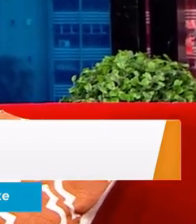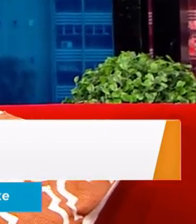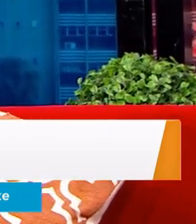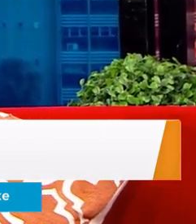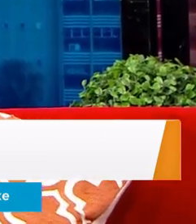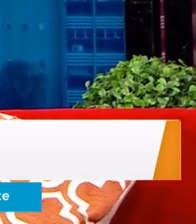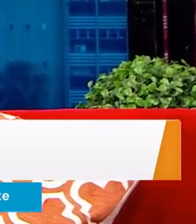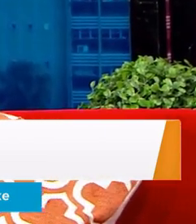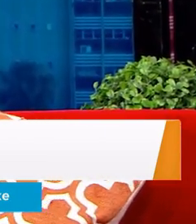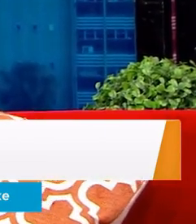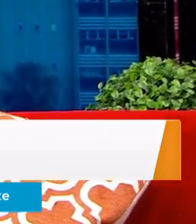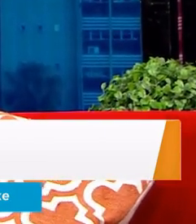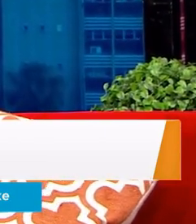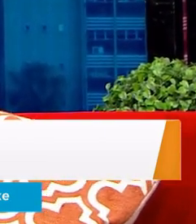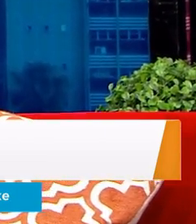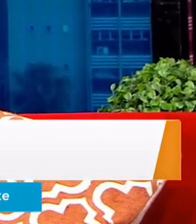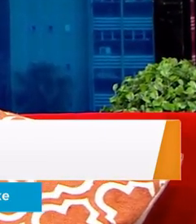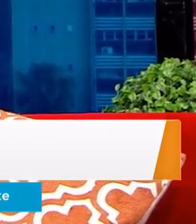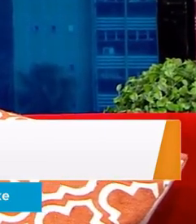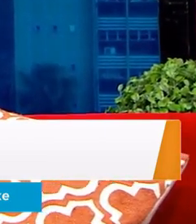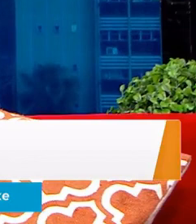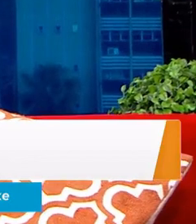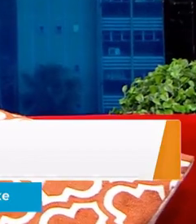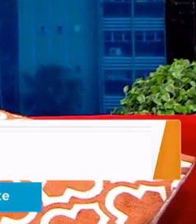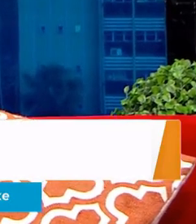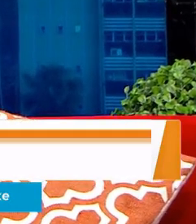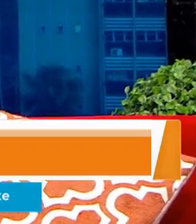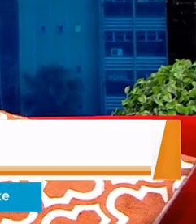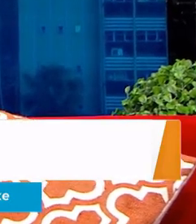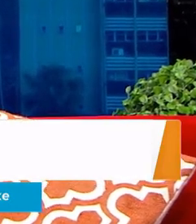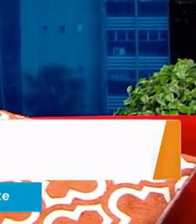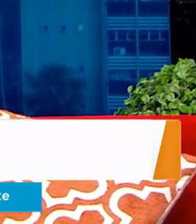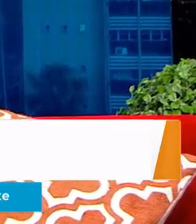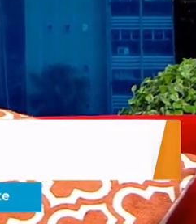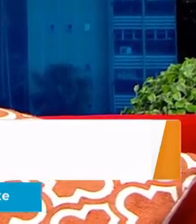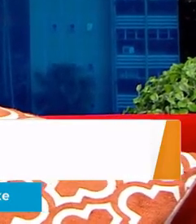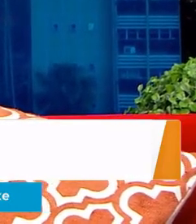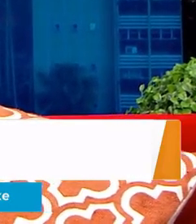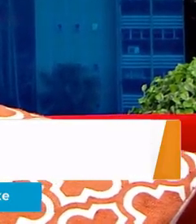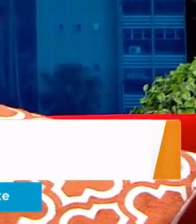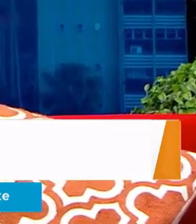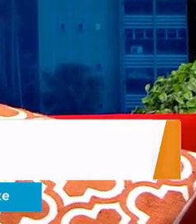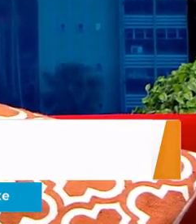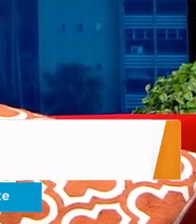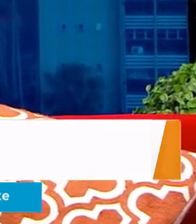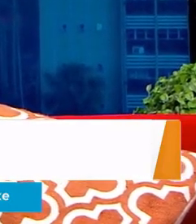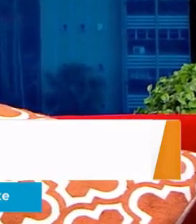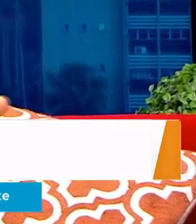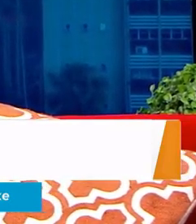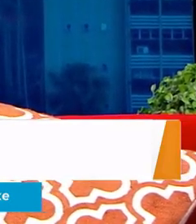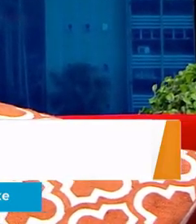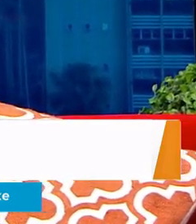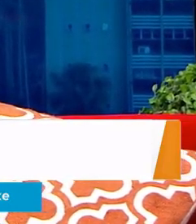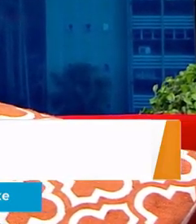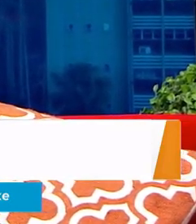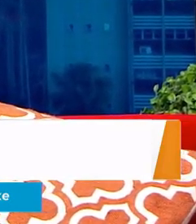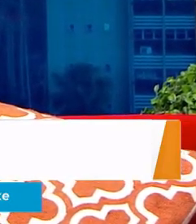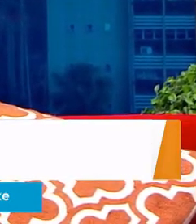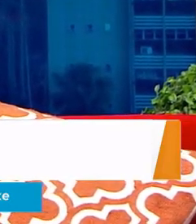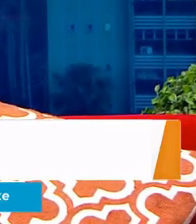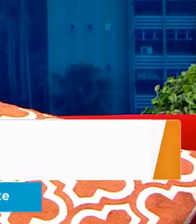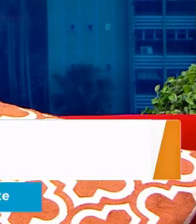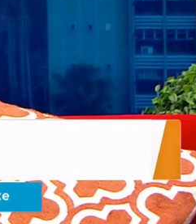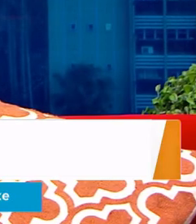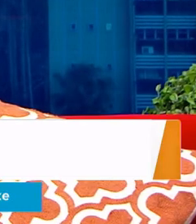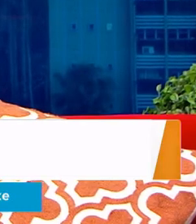when parents don't orient their children mm-hmm. to deal with the challenges that they will find in their mm-hmm. relationships mm-hmm. and in